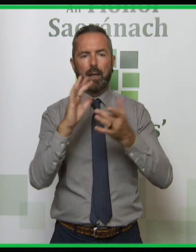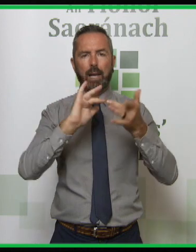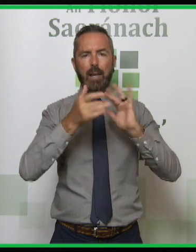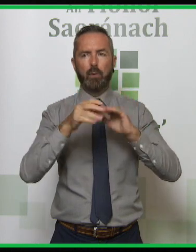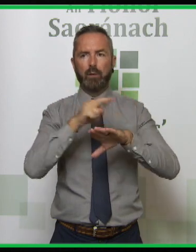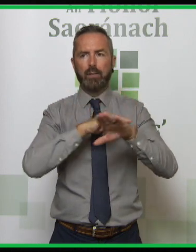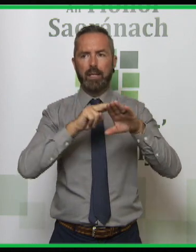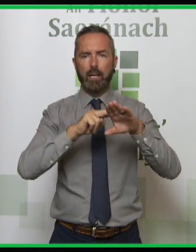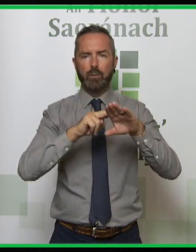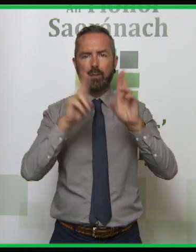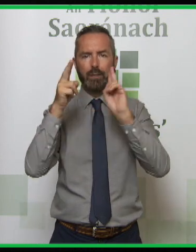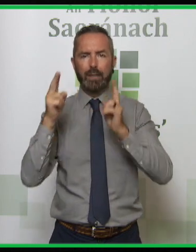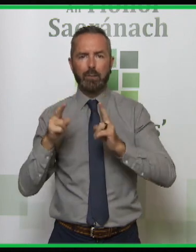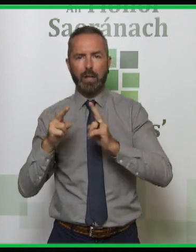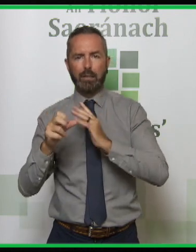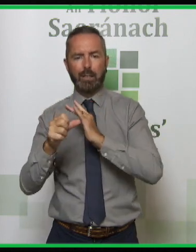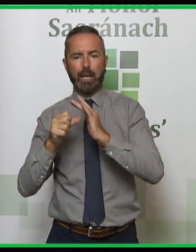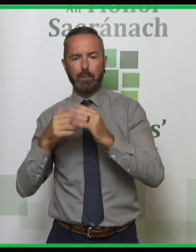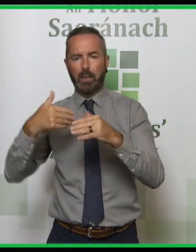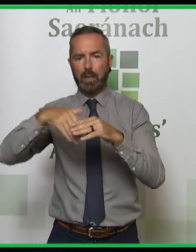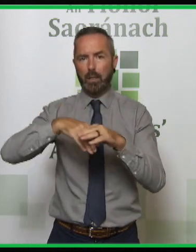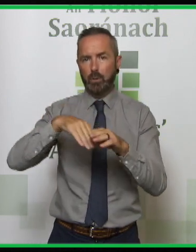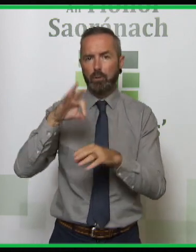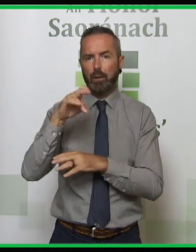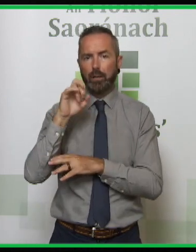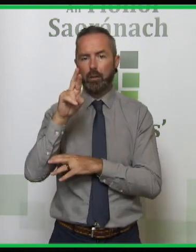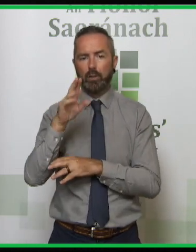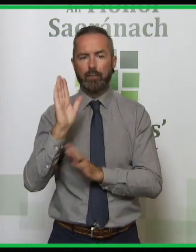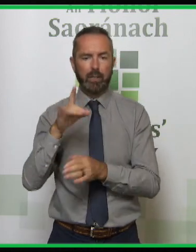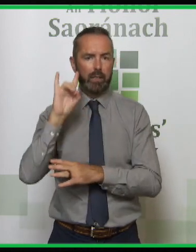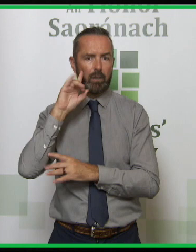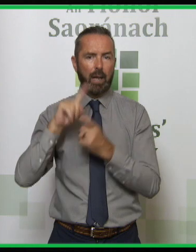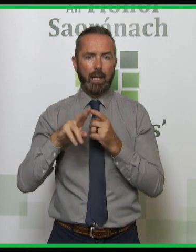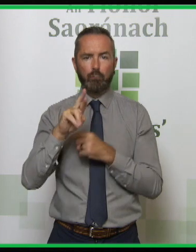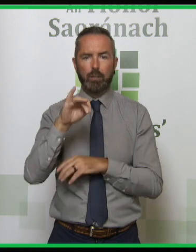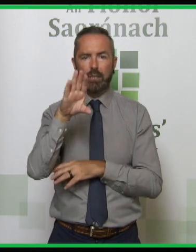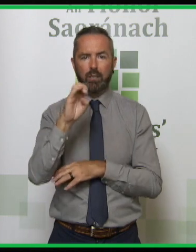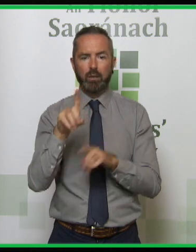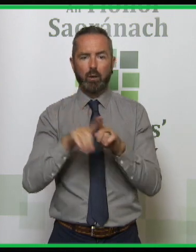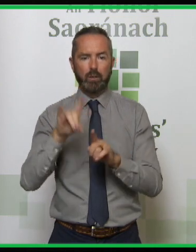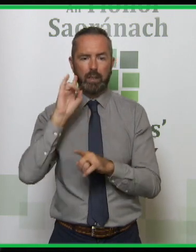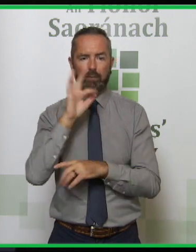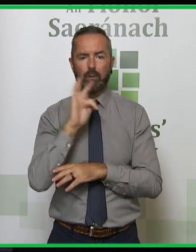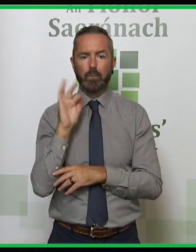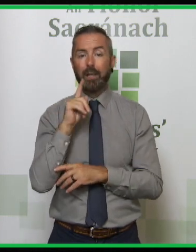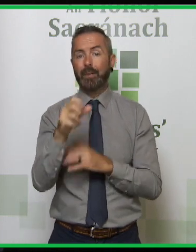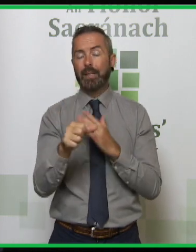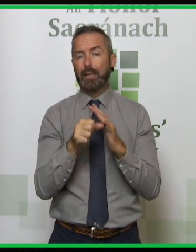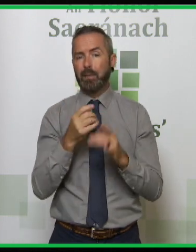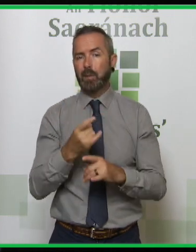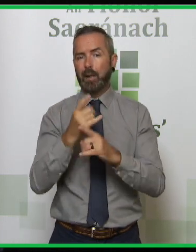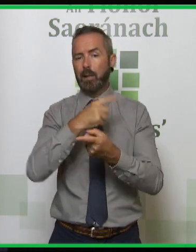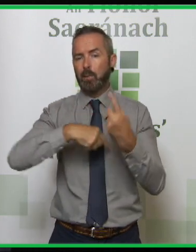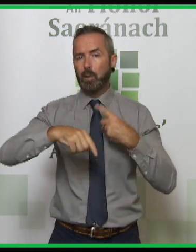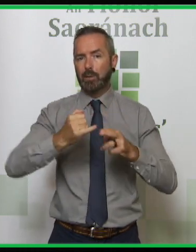drug policy and prevention experts, including Gregor, who you've just heard from, and Richie here, who you just heard from as well. These experts helped us